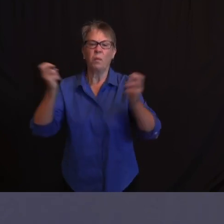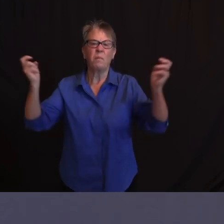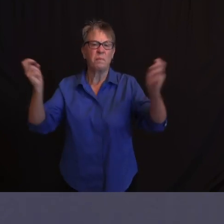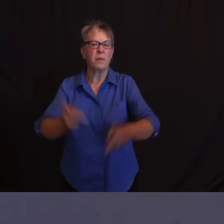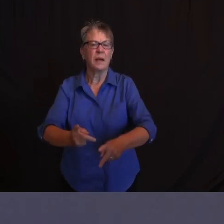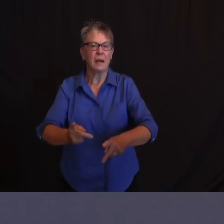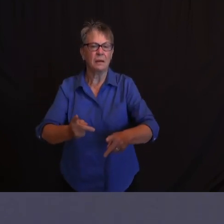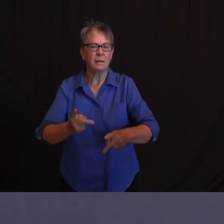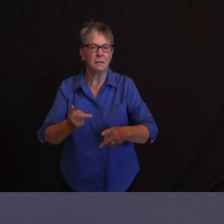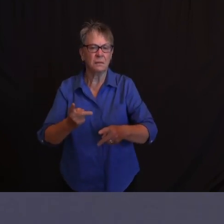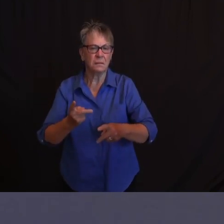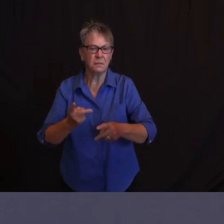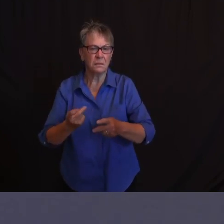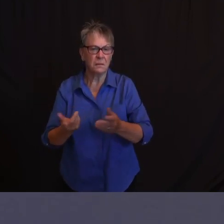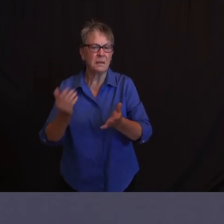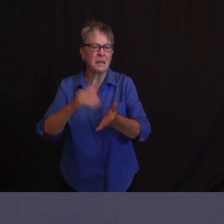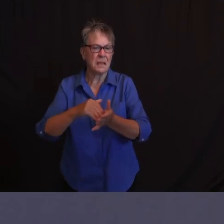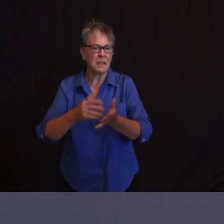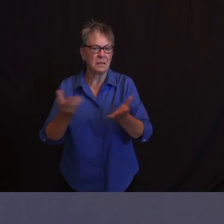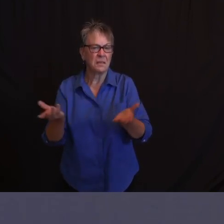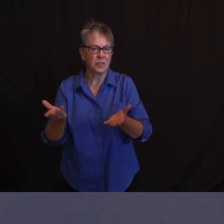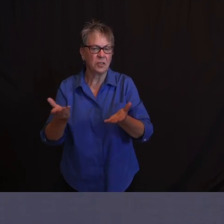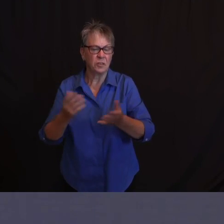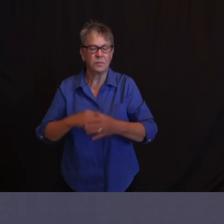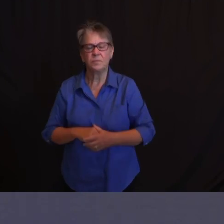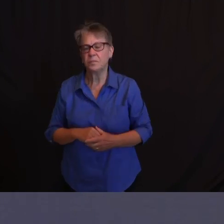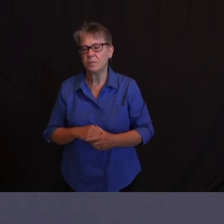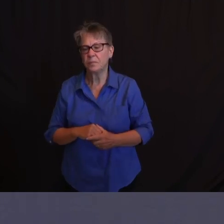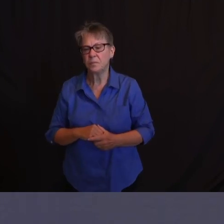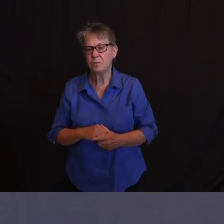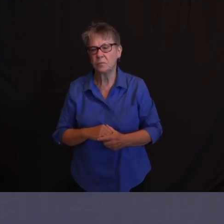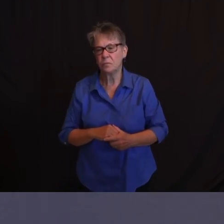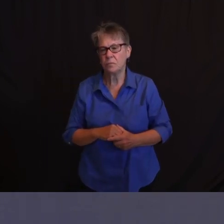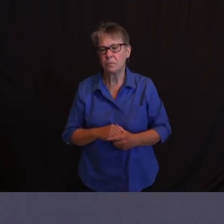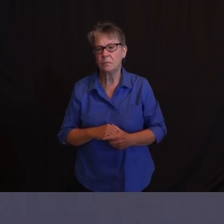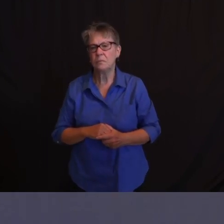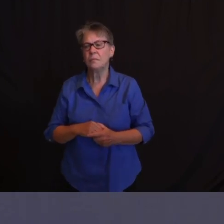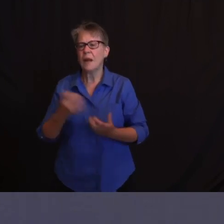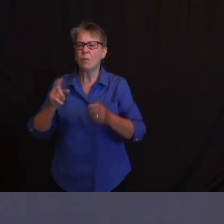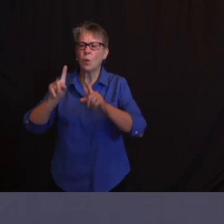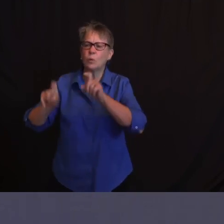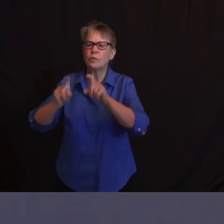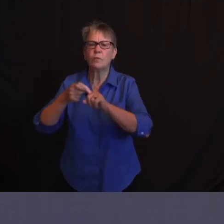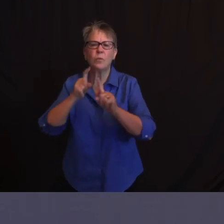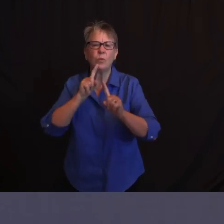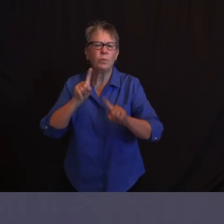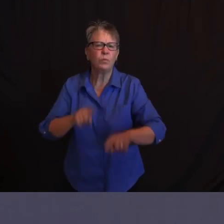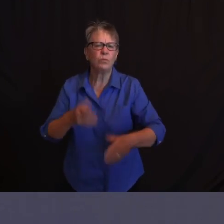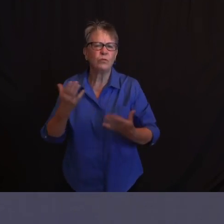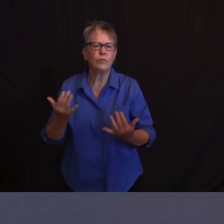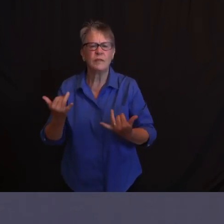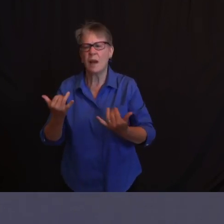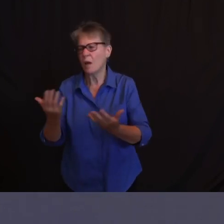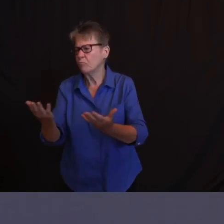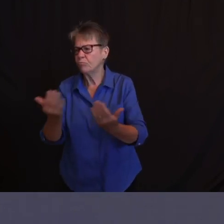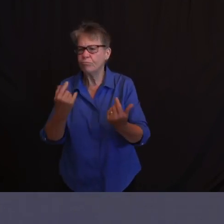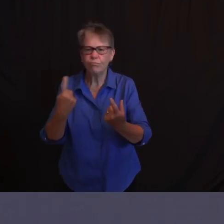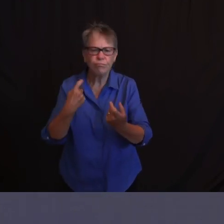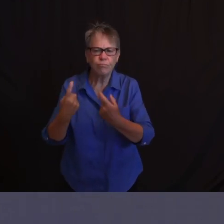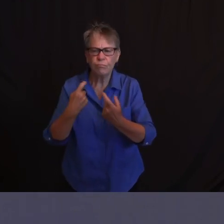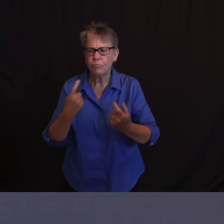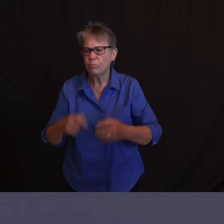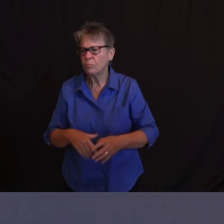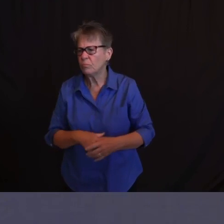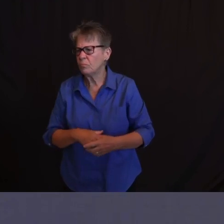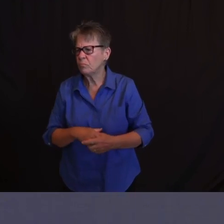Good afternoon, Governor. Phil Andrews, New Jersey News Network. Listen, since this whole thing has started, you've had to make some tough decisions. And I'm sure